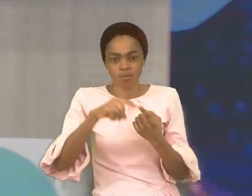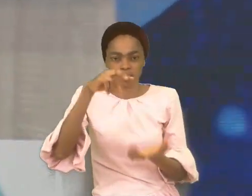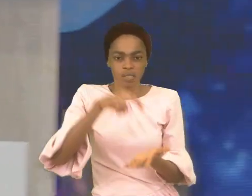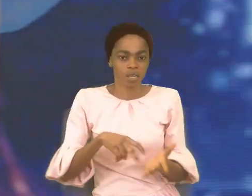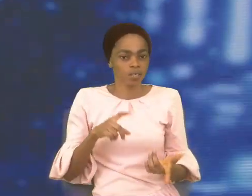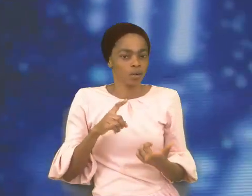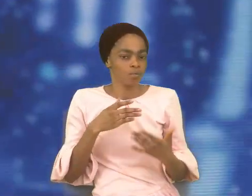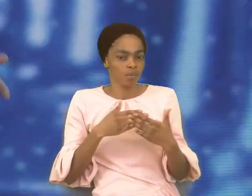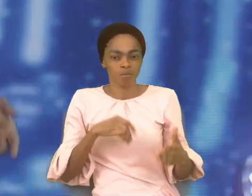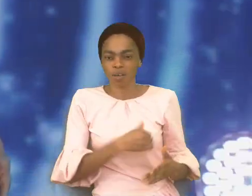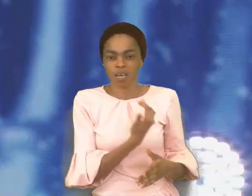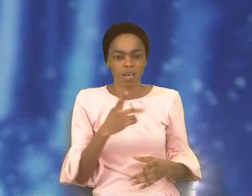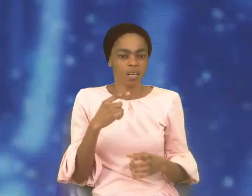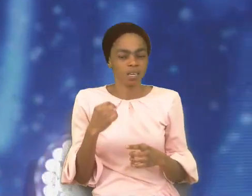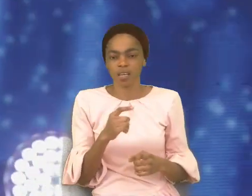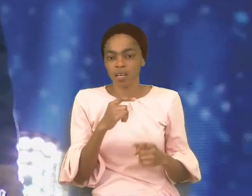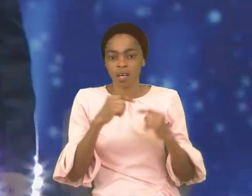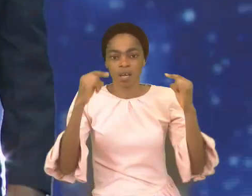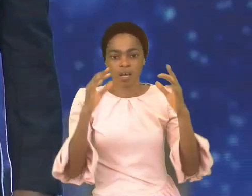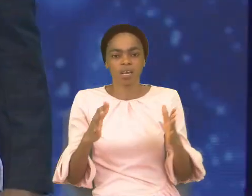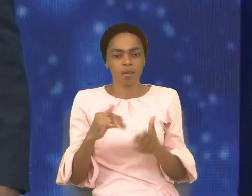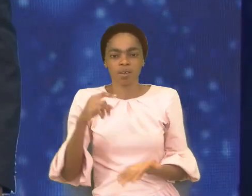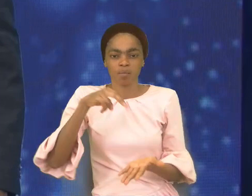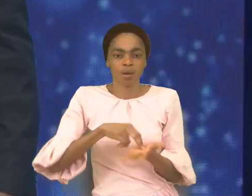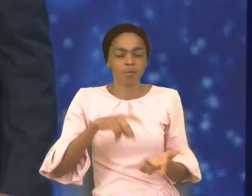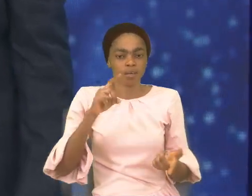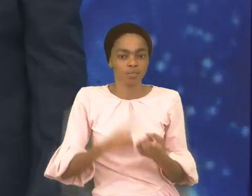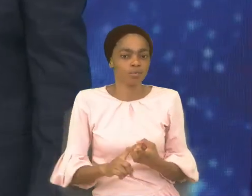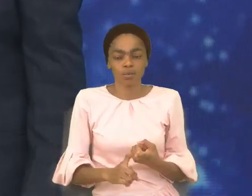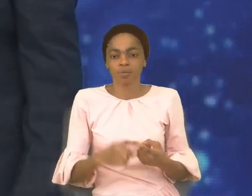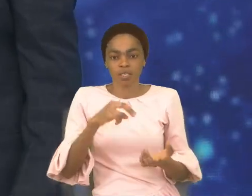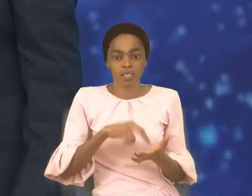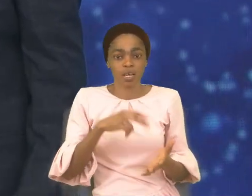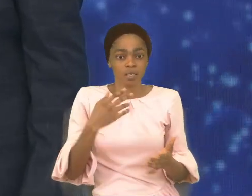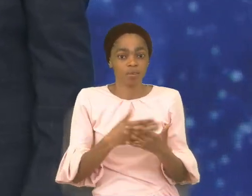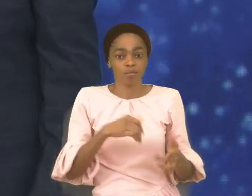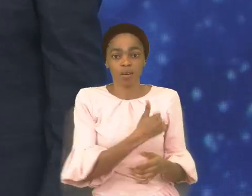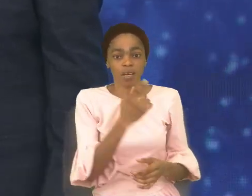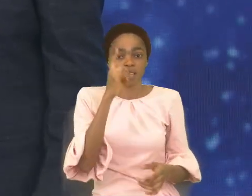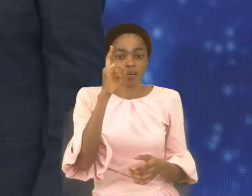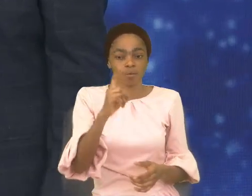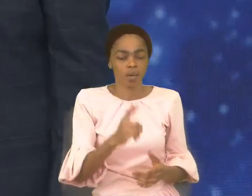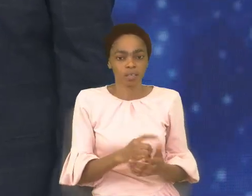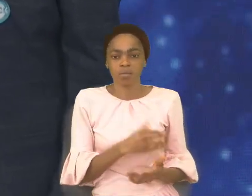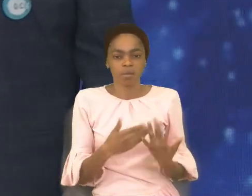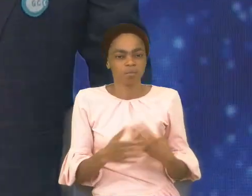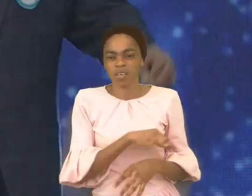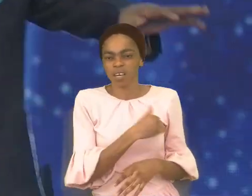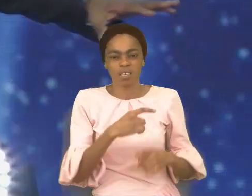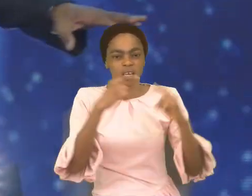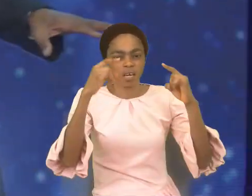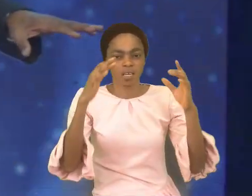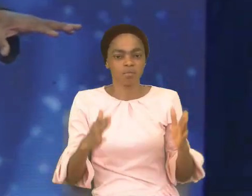before any Pharisee and any Sadducee. Did we not lately charge you that you should not preach in